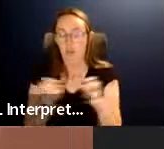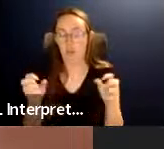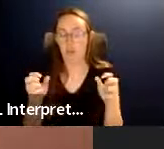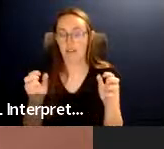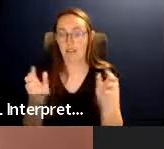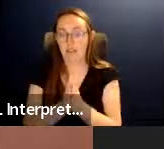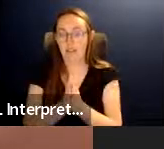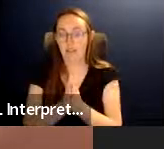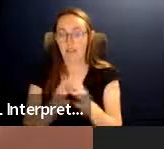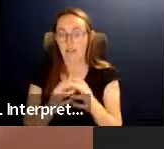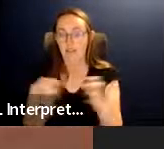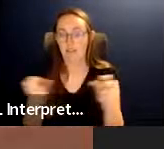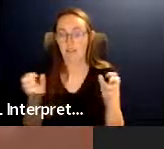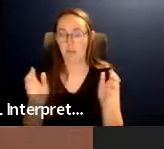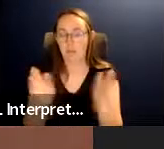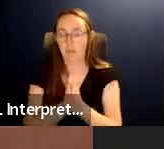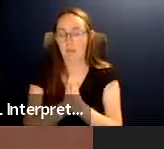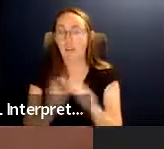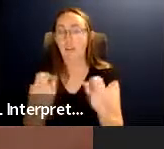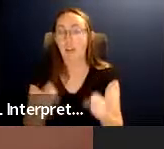It's nice and smooth on top.